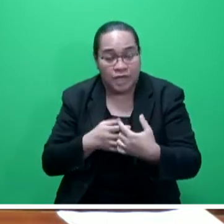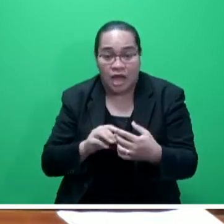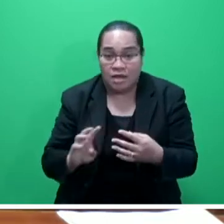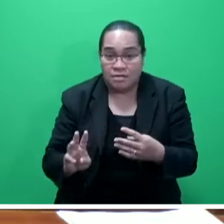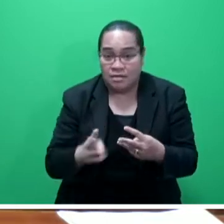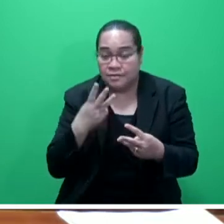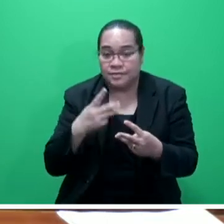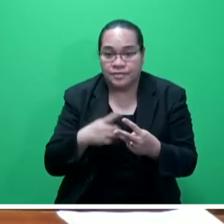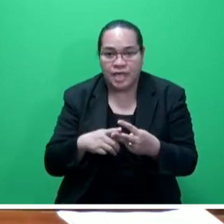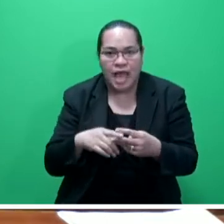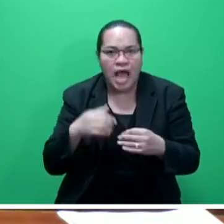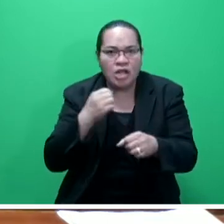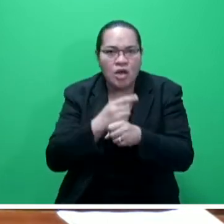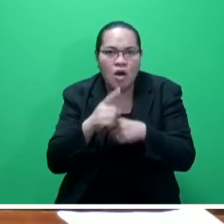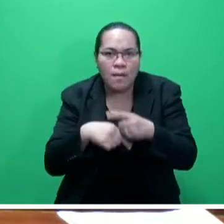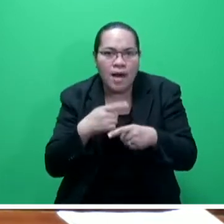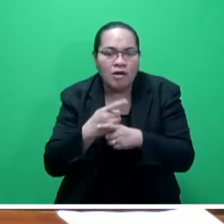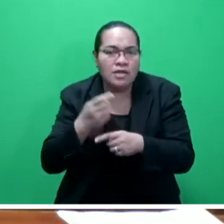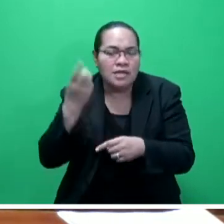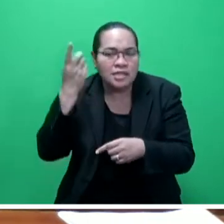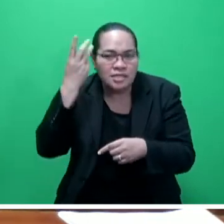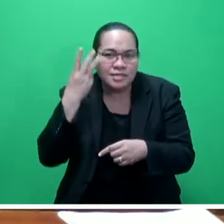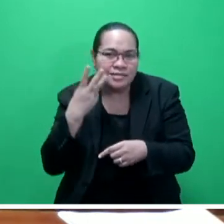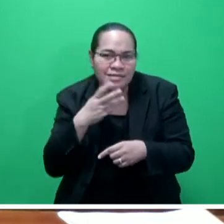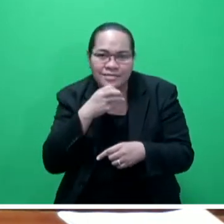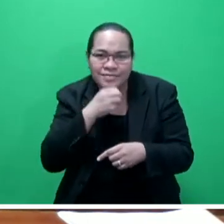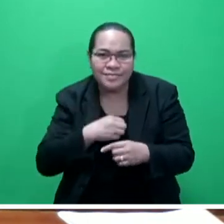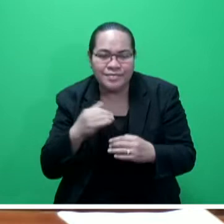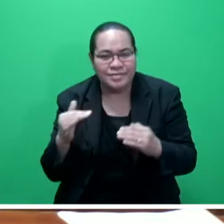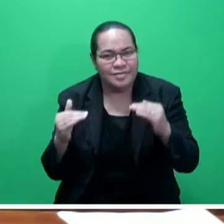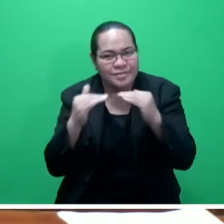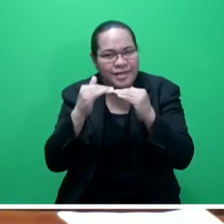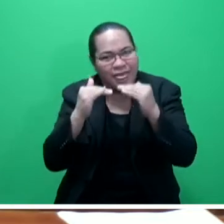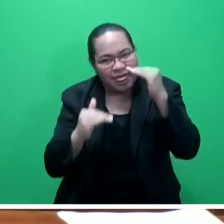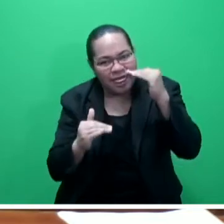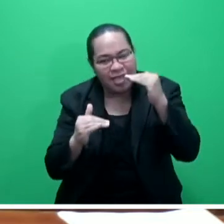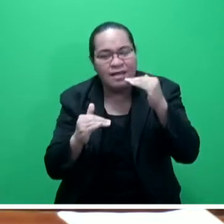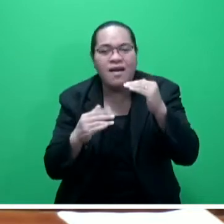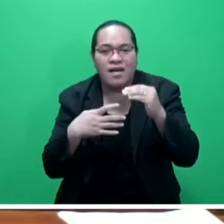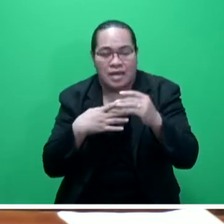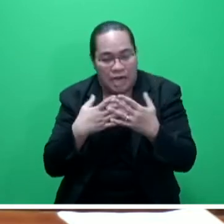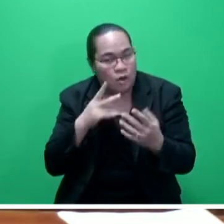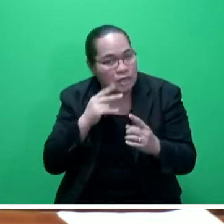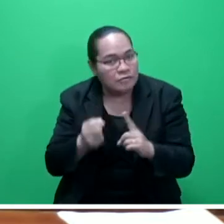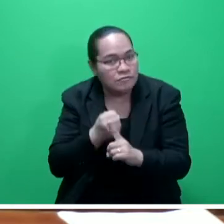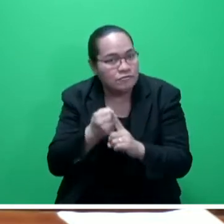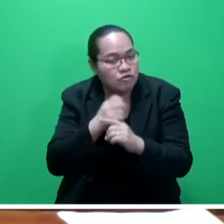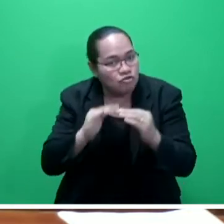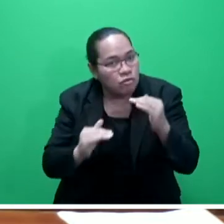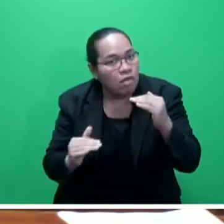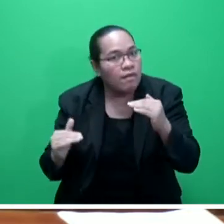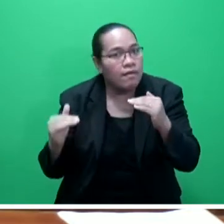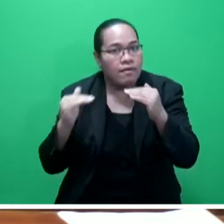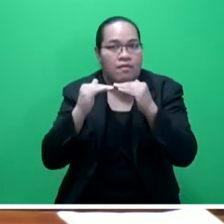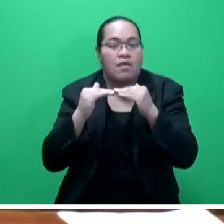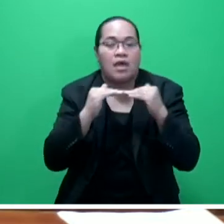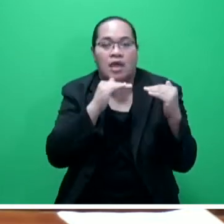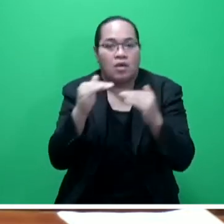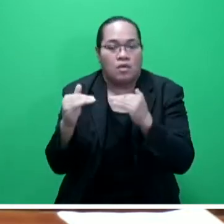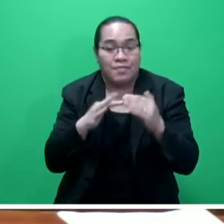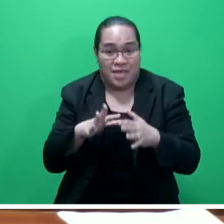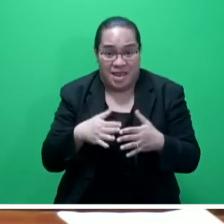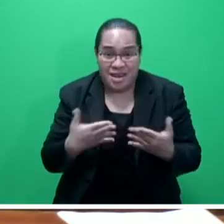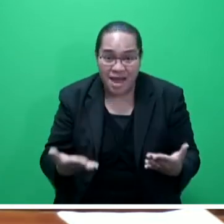Water Authority has now put in place a draft gender equality policy to promote gender mainstreaming within the organization.